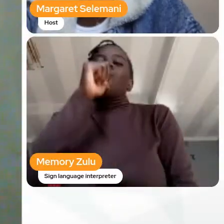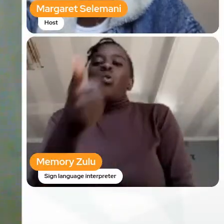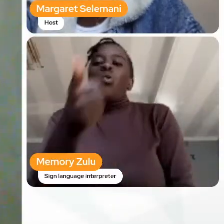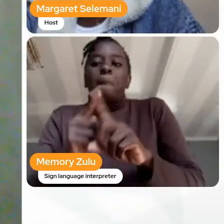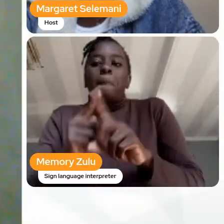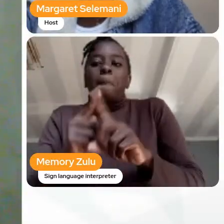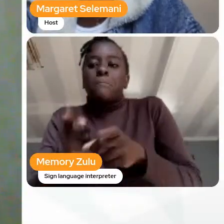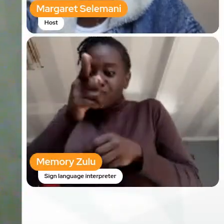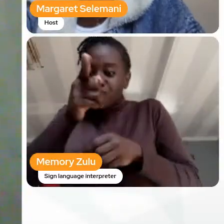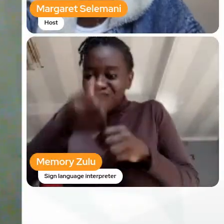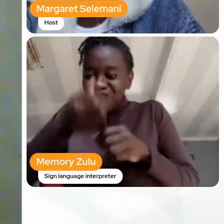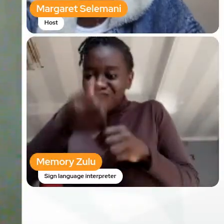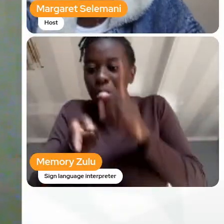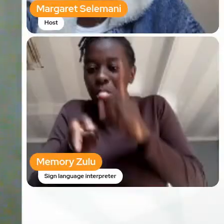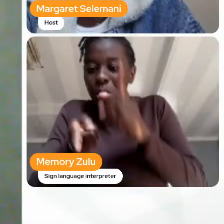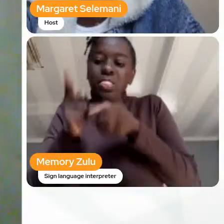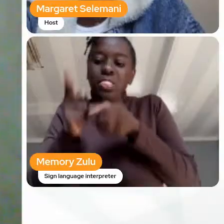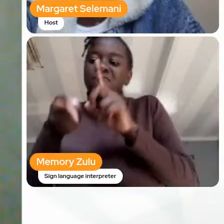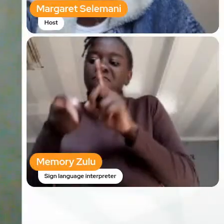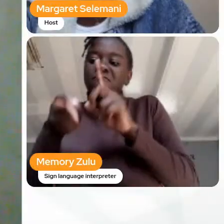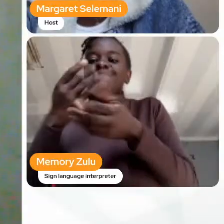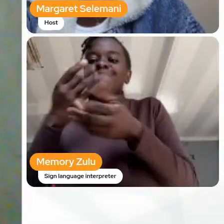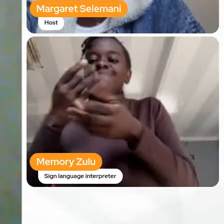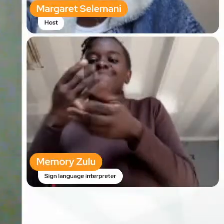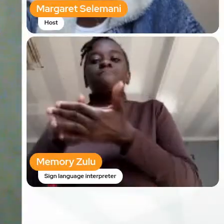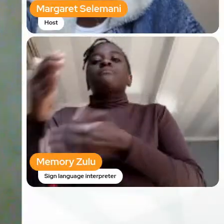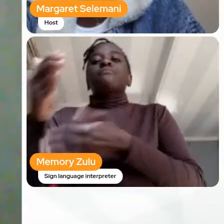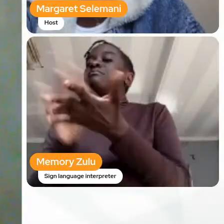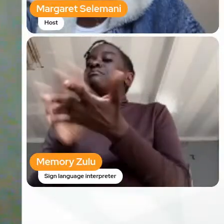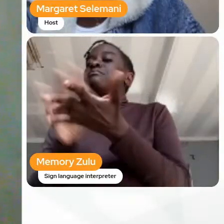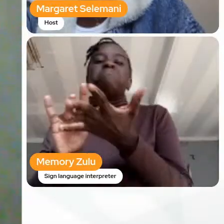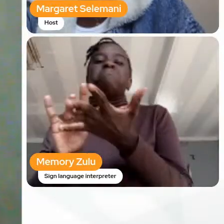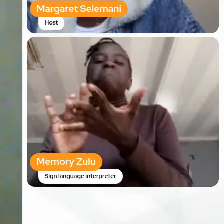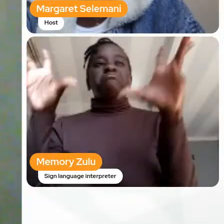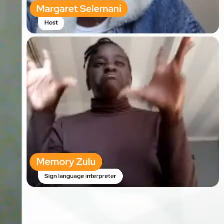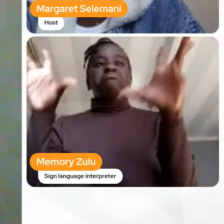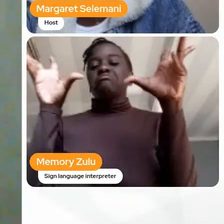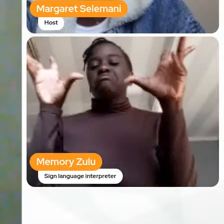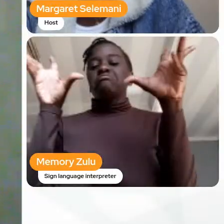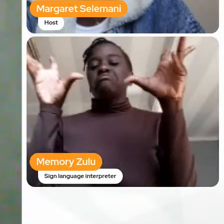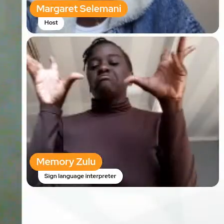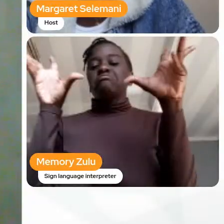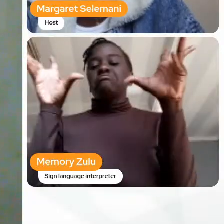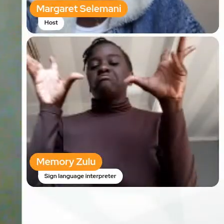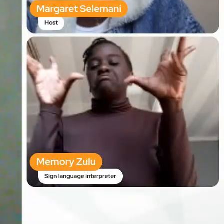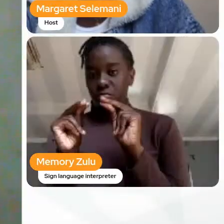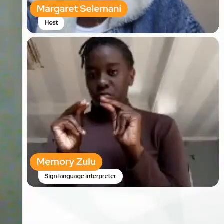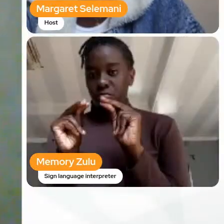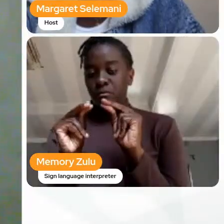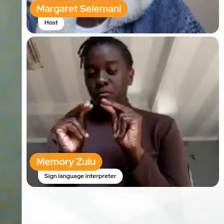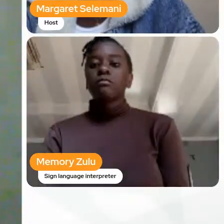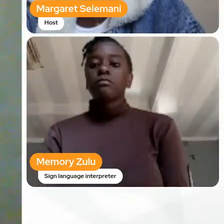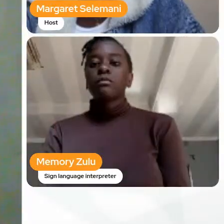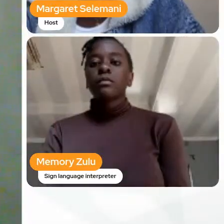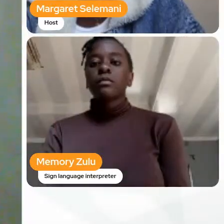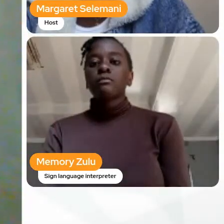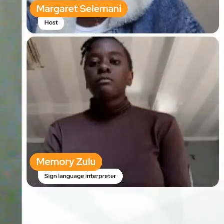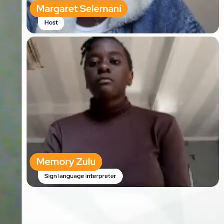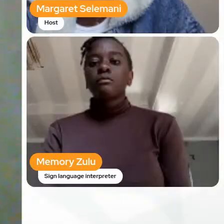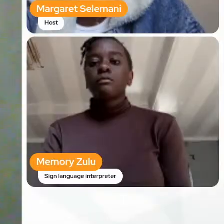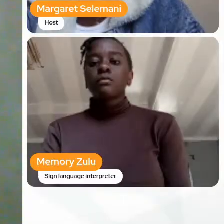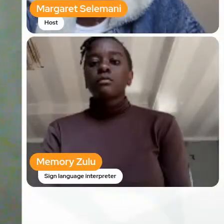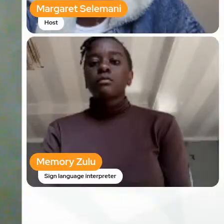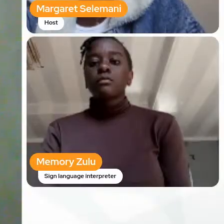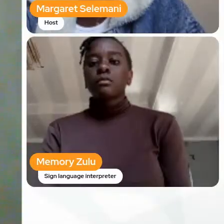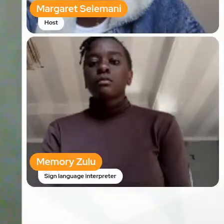present with some sort of a discharge within the urethra. There are some which might present with some sort of